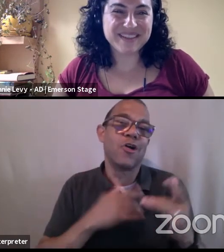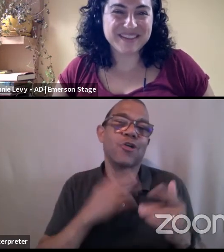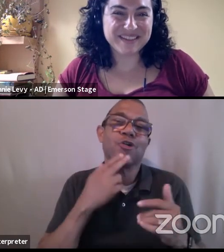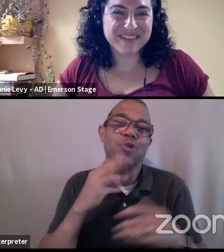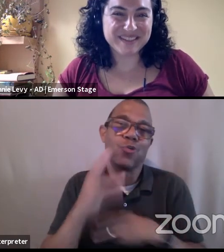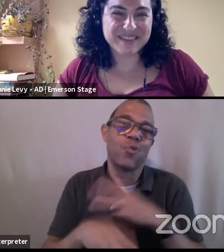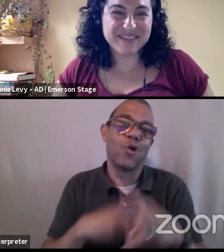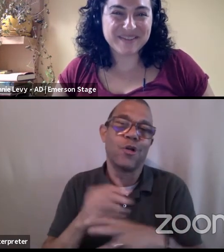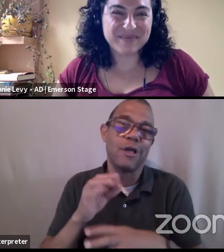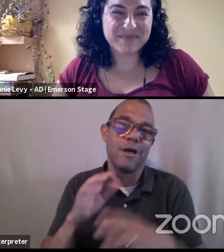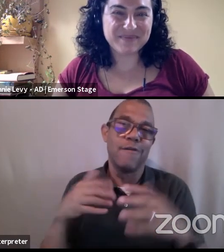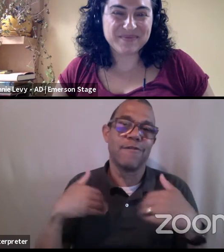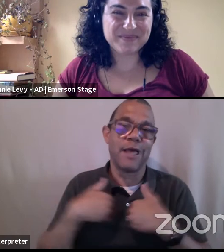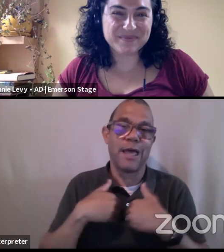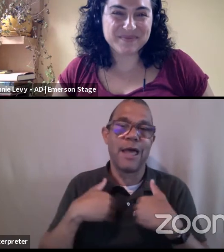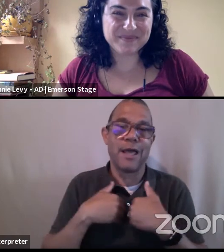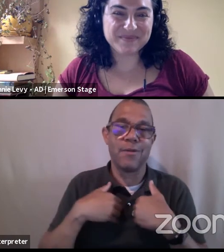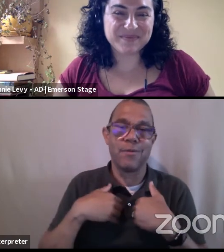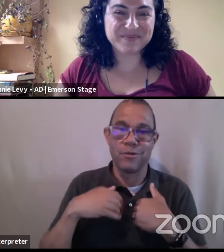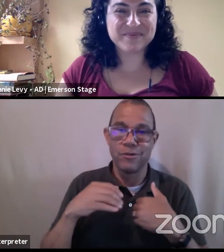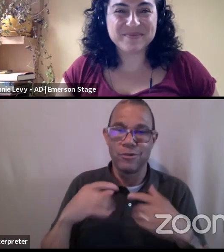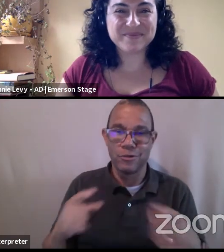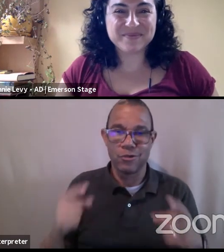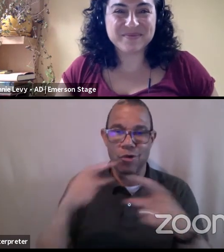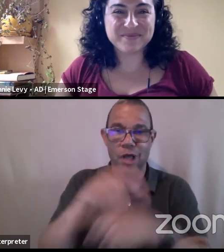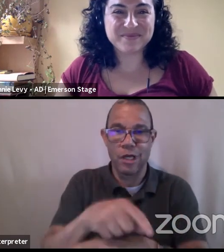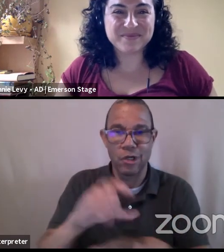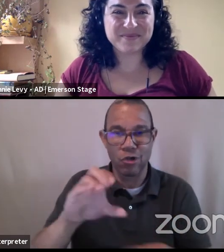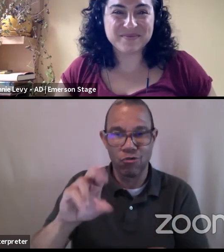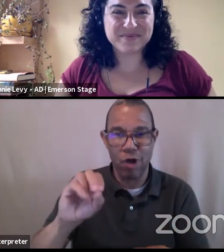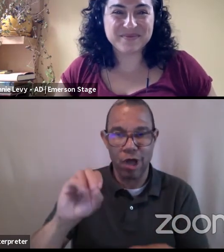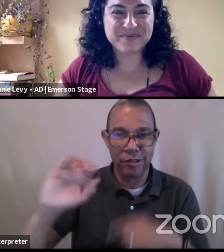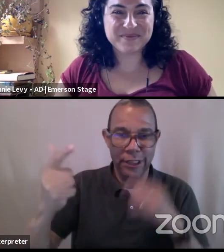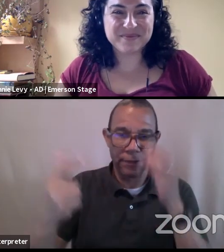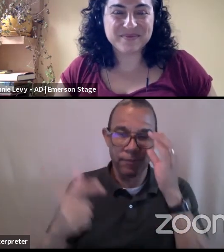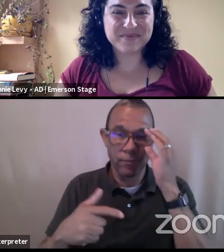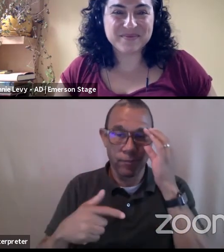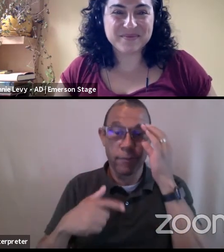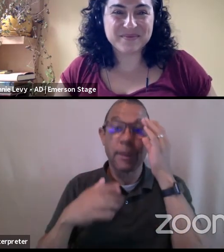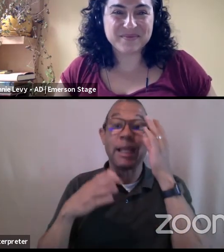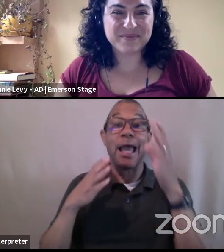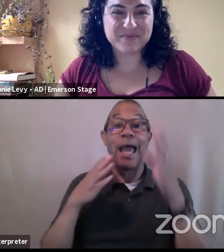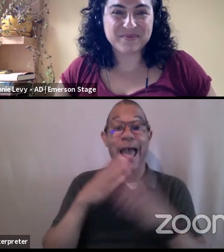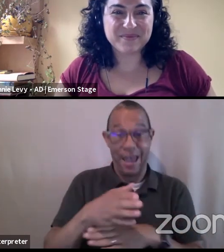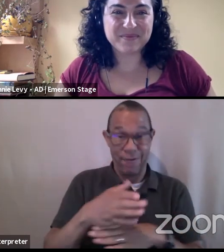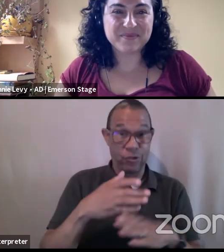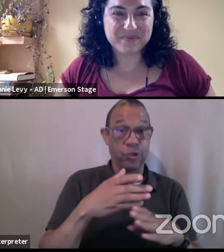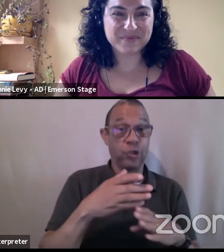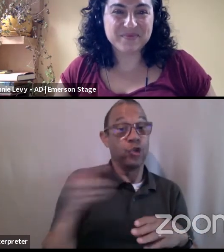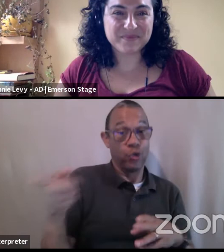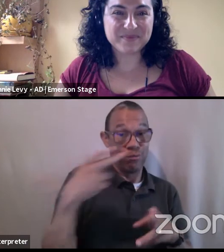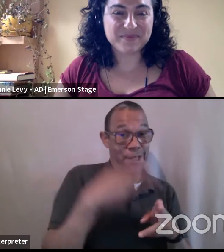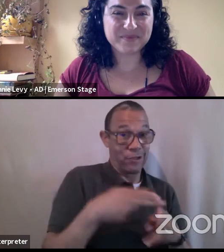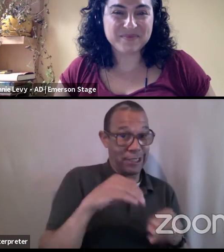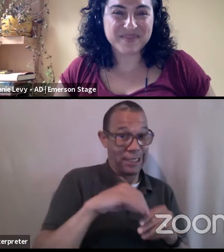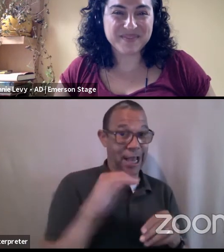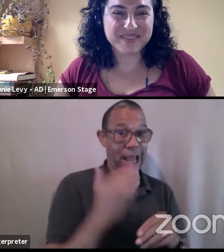it's beautiful it's a beautiful idea i i went and researched it after uh after after you mentioned it in our